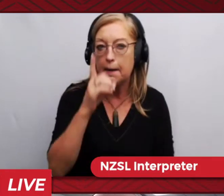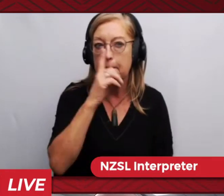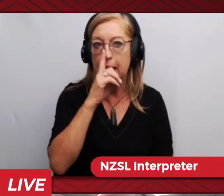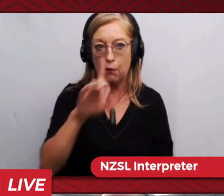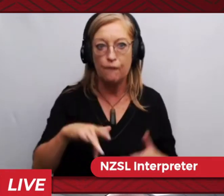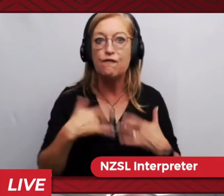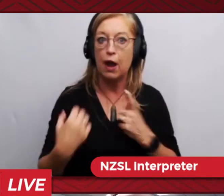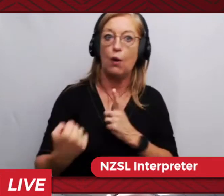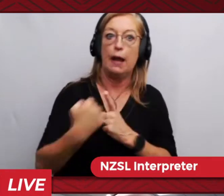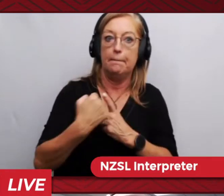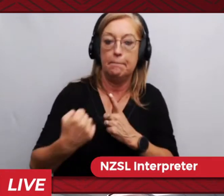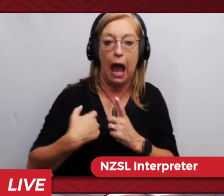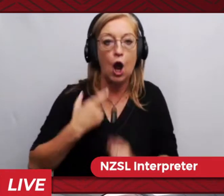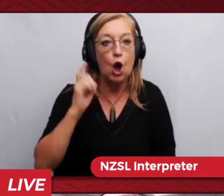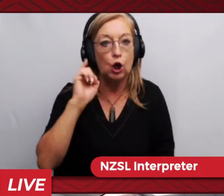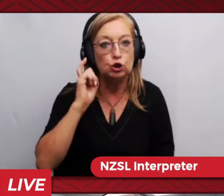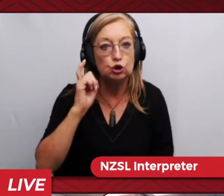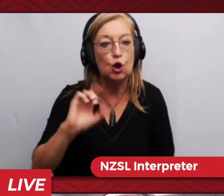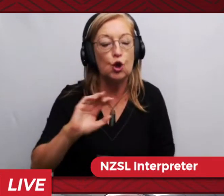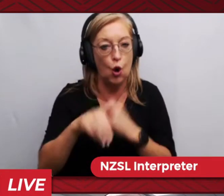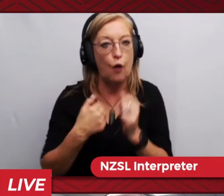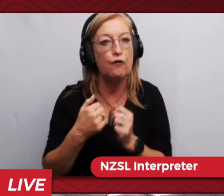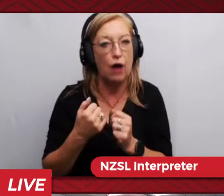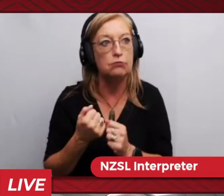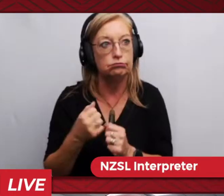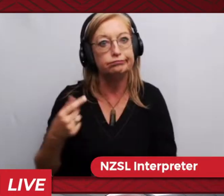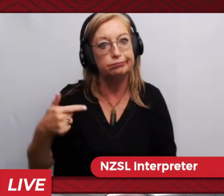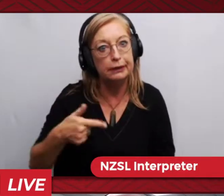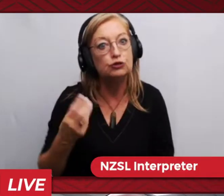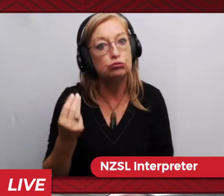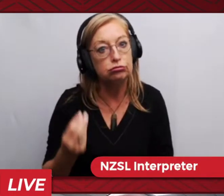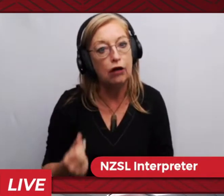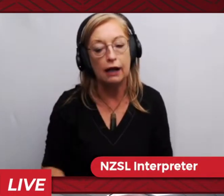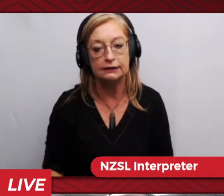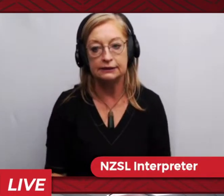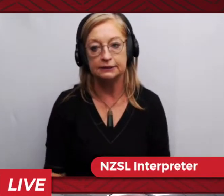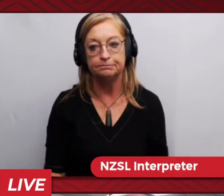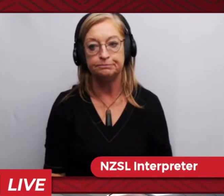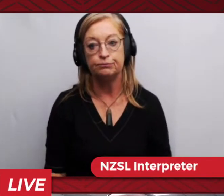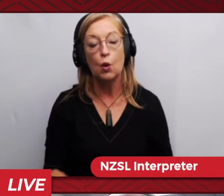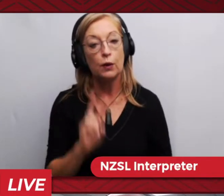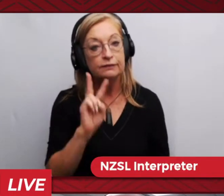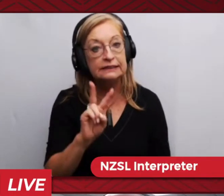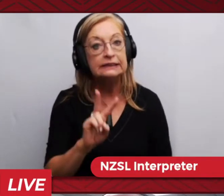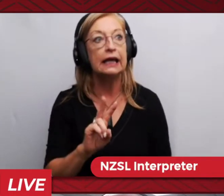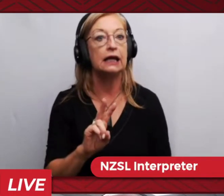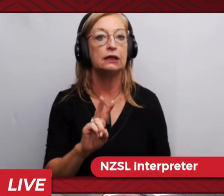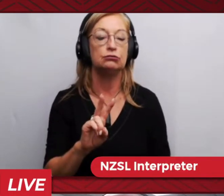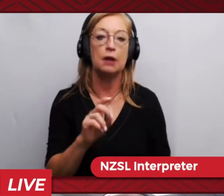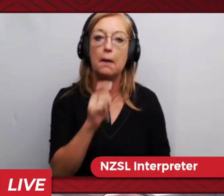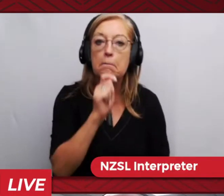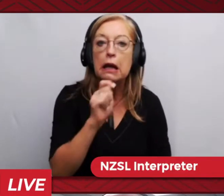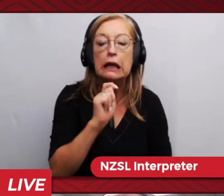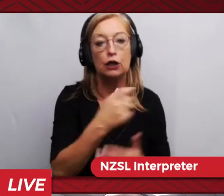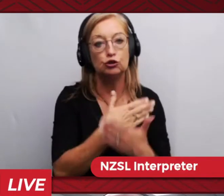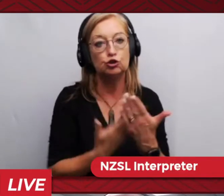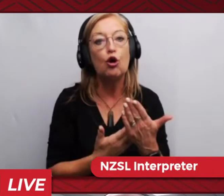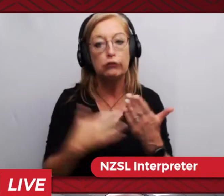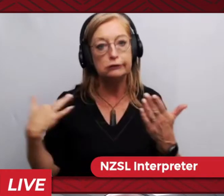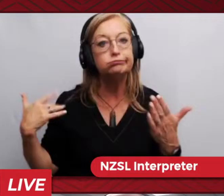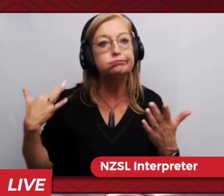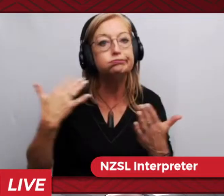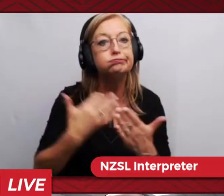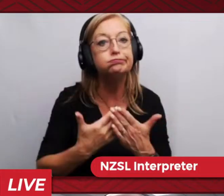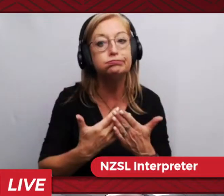and are concerned about increasing impact. And we have seen a few stories in the media recently, including one